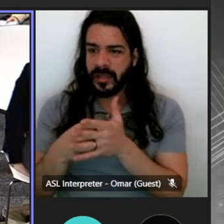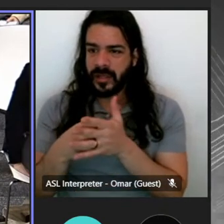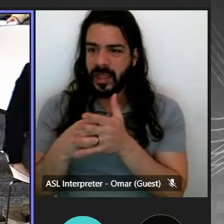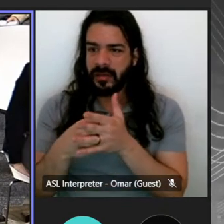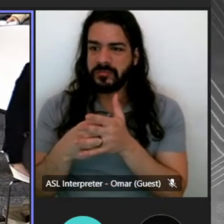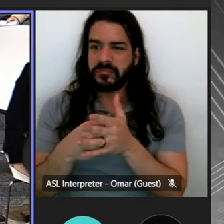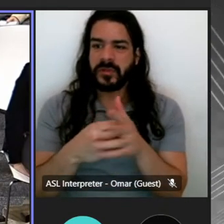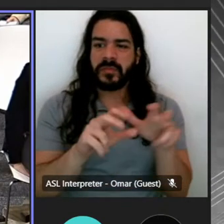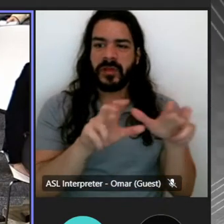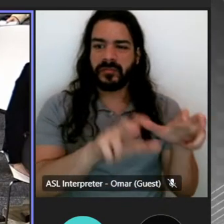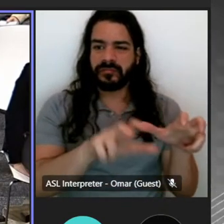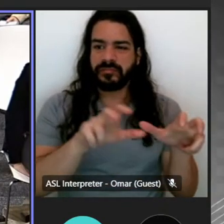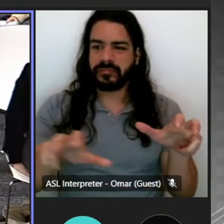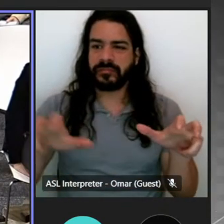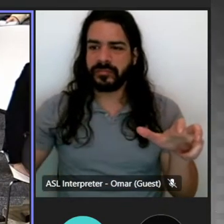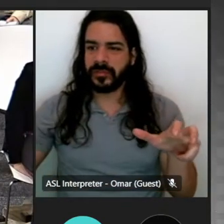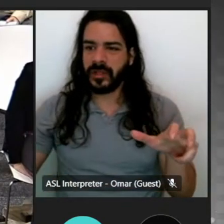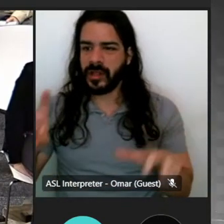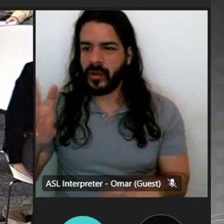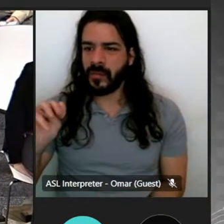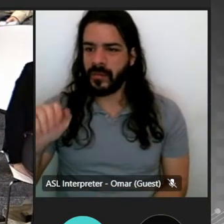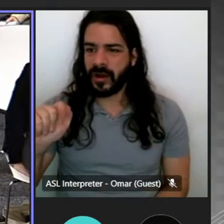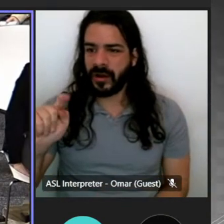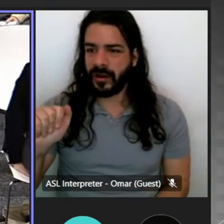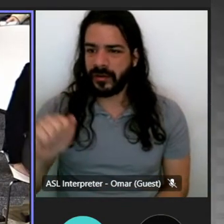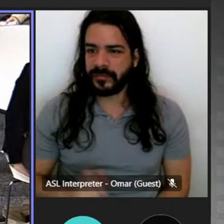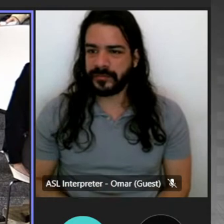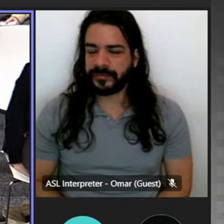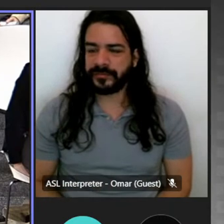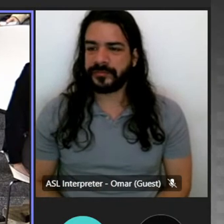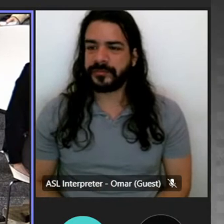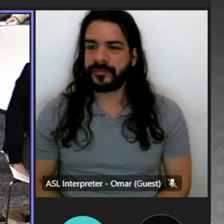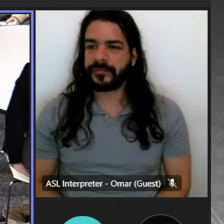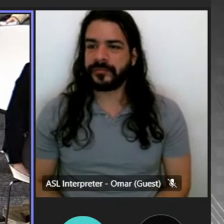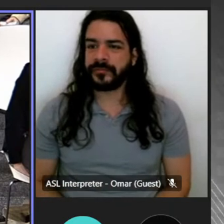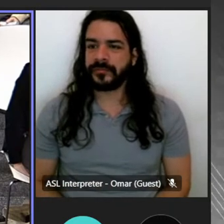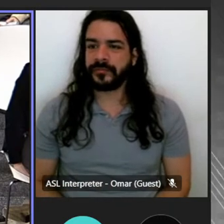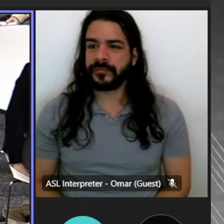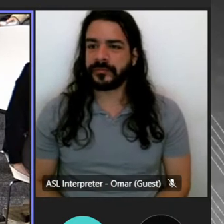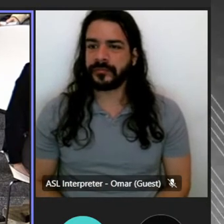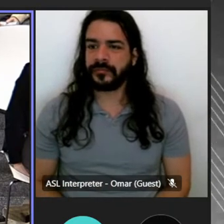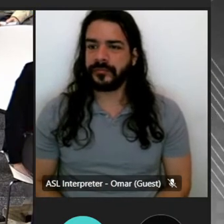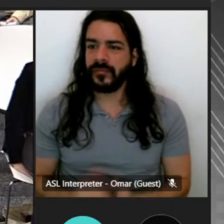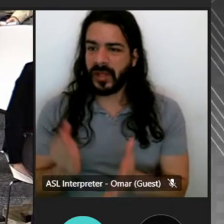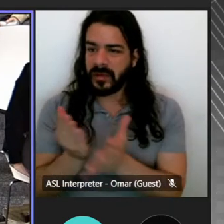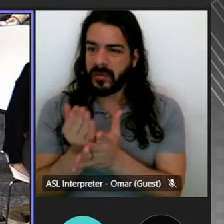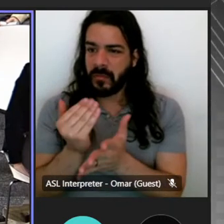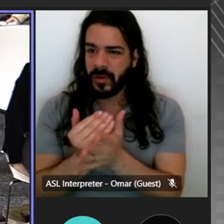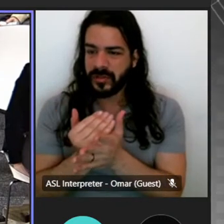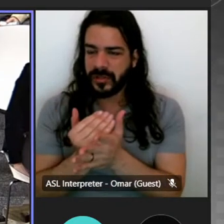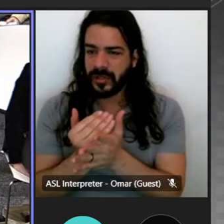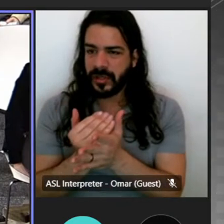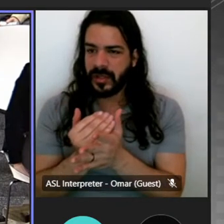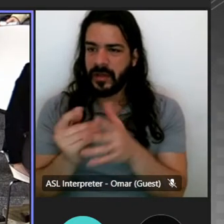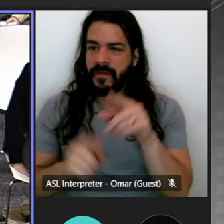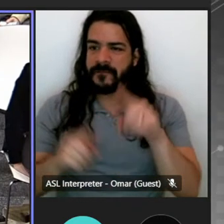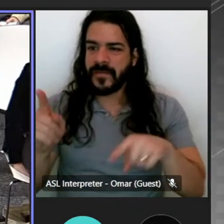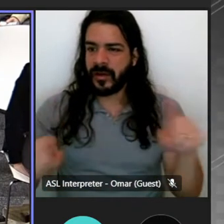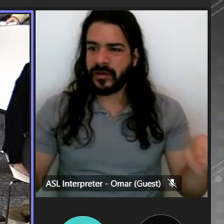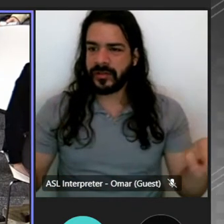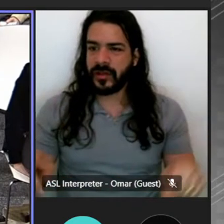way money is being allocated at wamada there's a budget